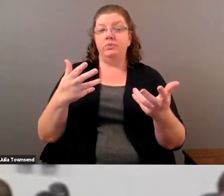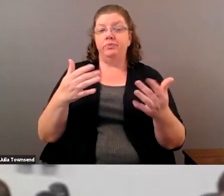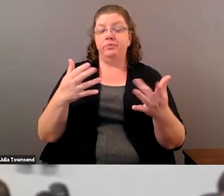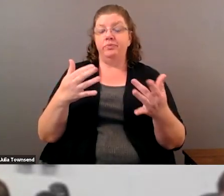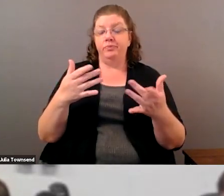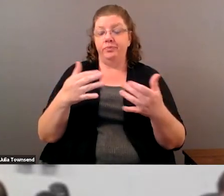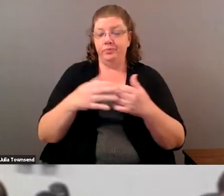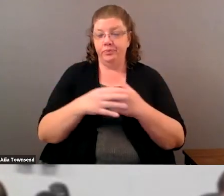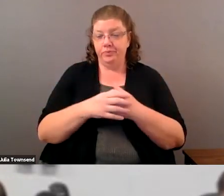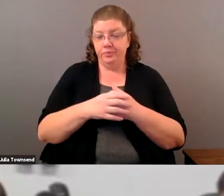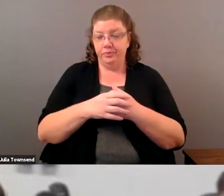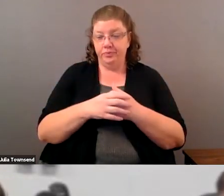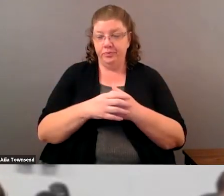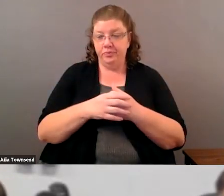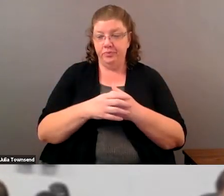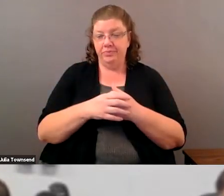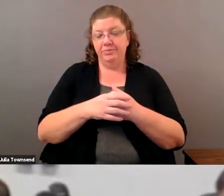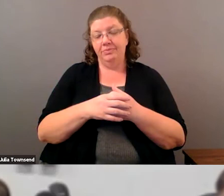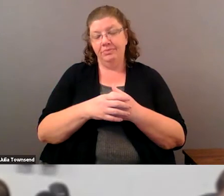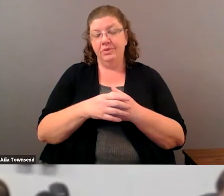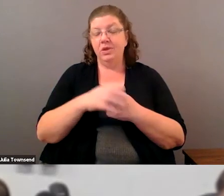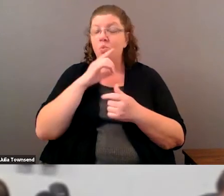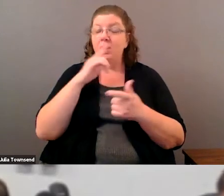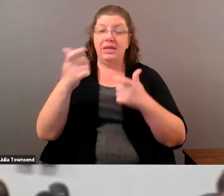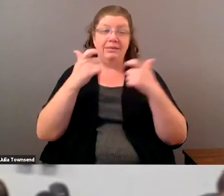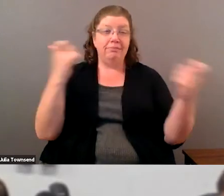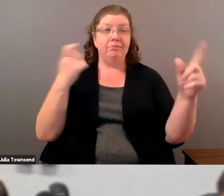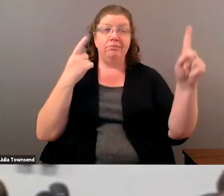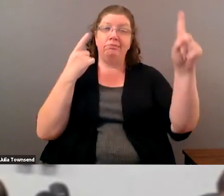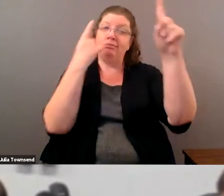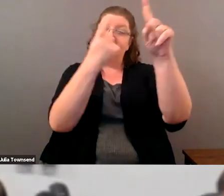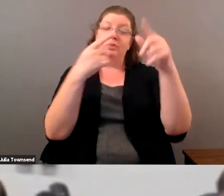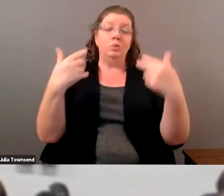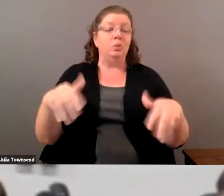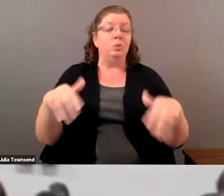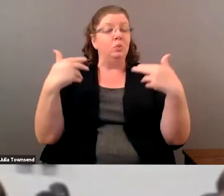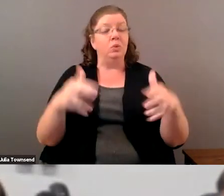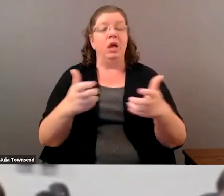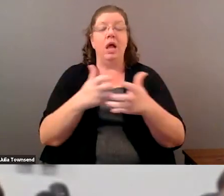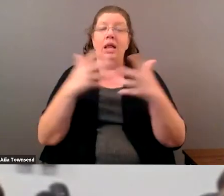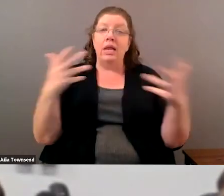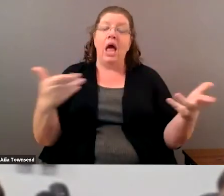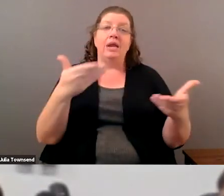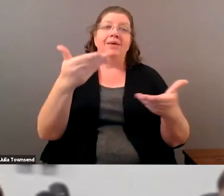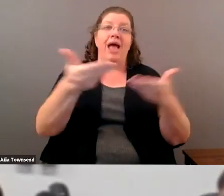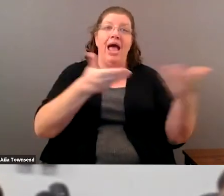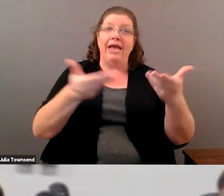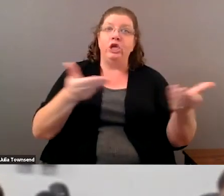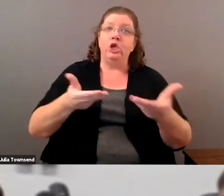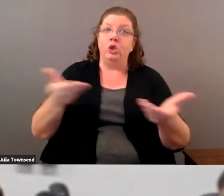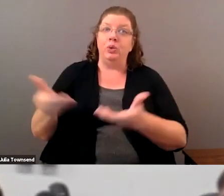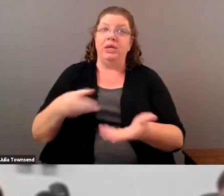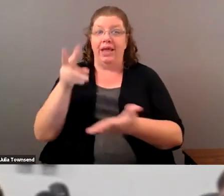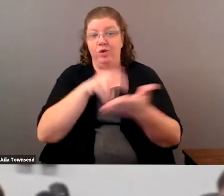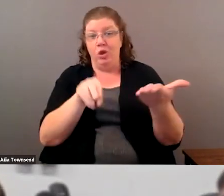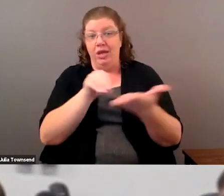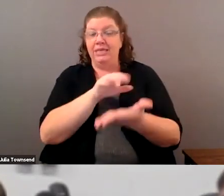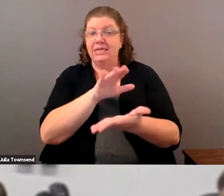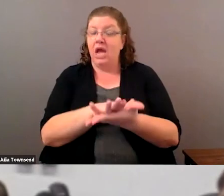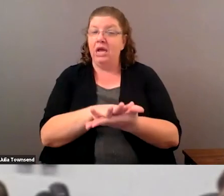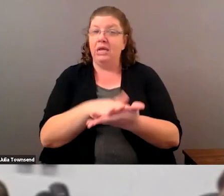this is pretty aspirational. There's a lot of hiring if you look at this document.